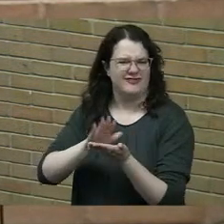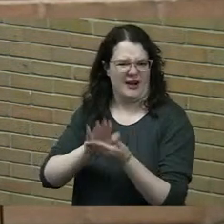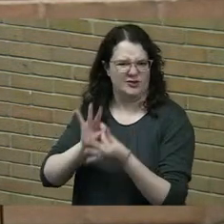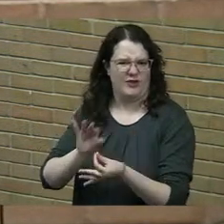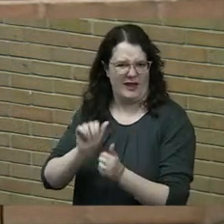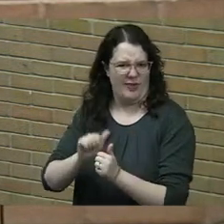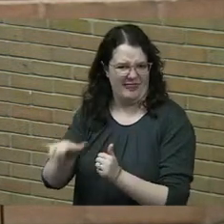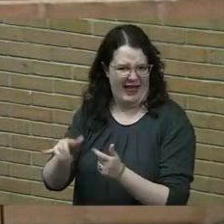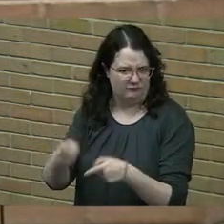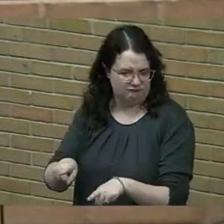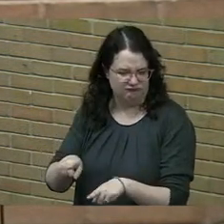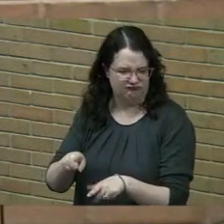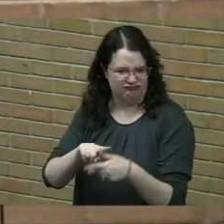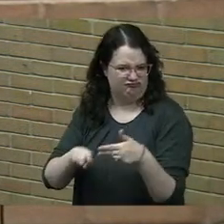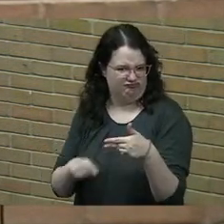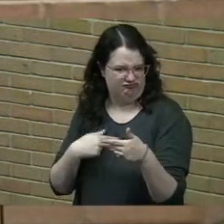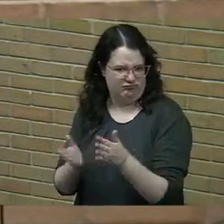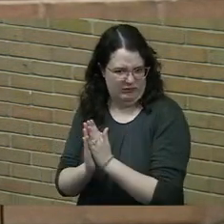that.